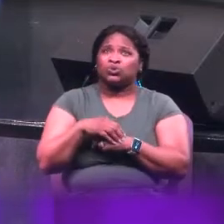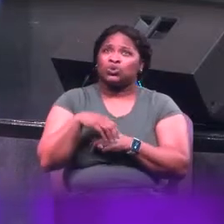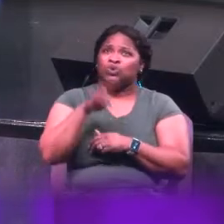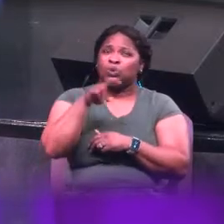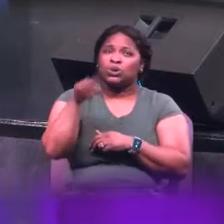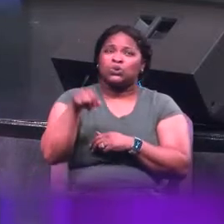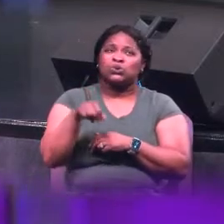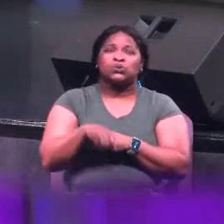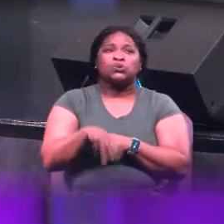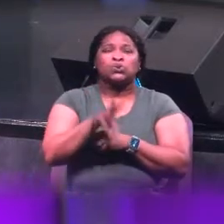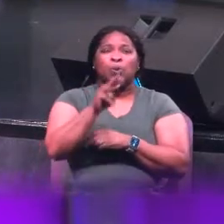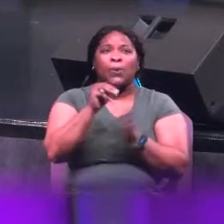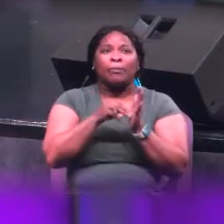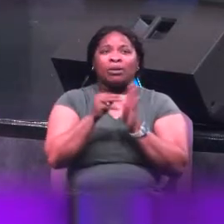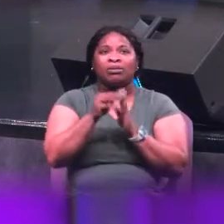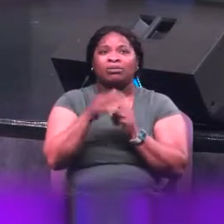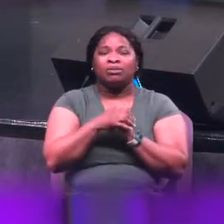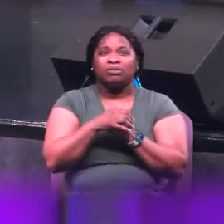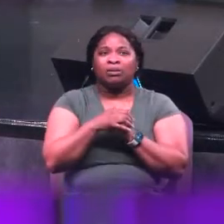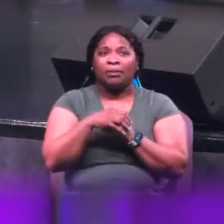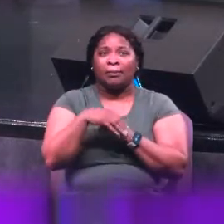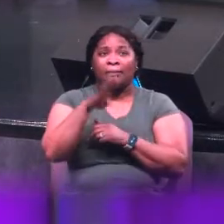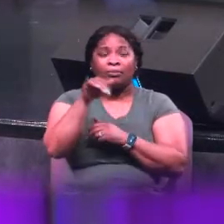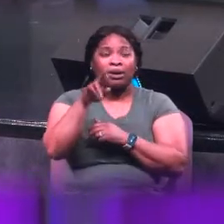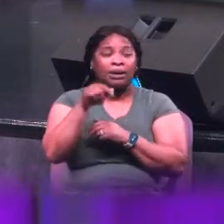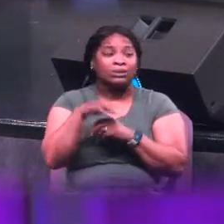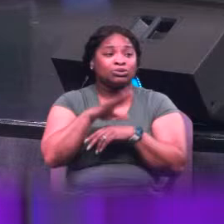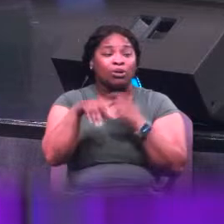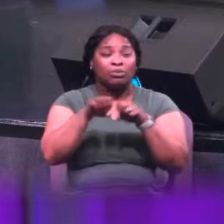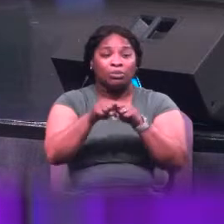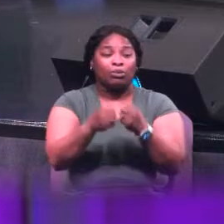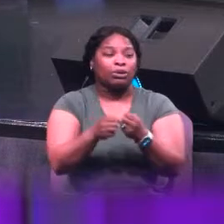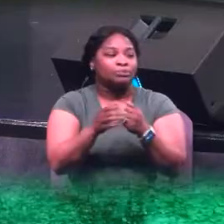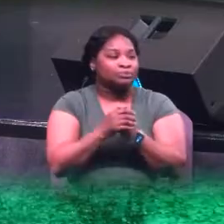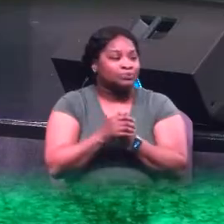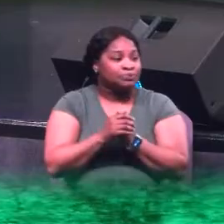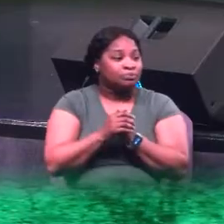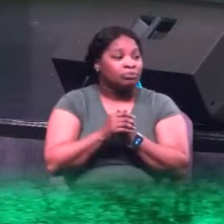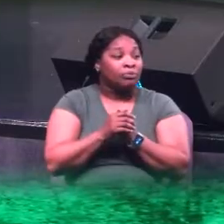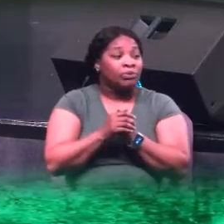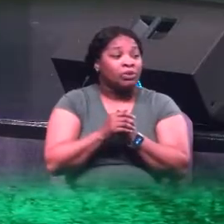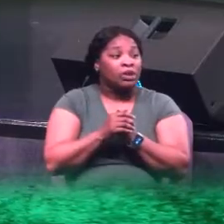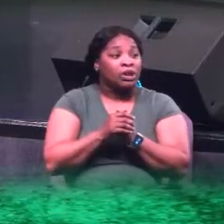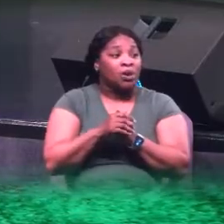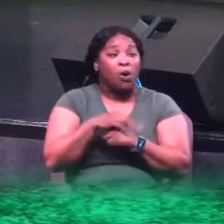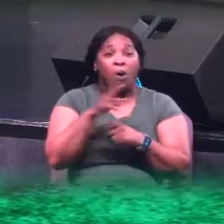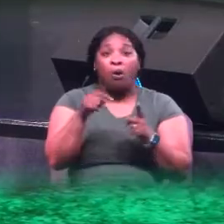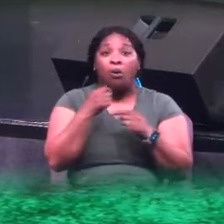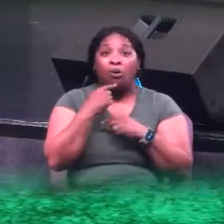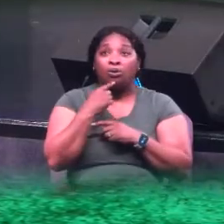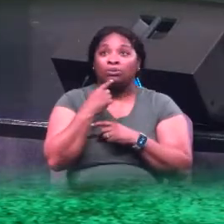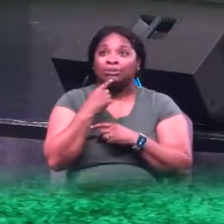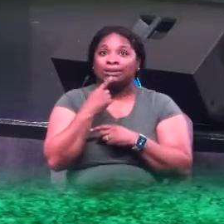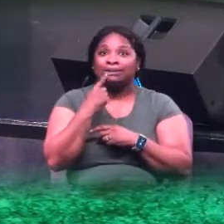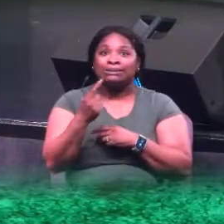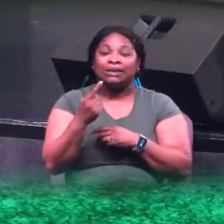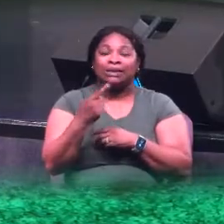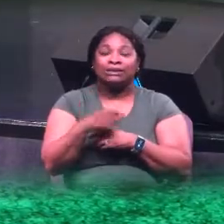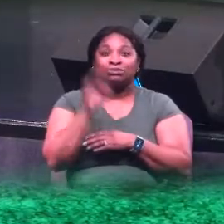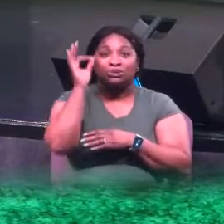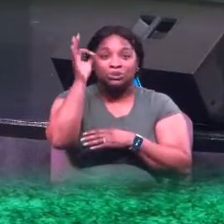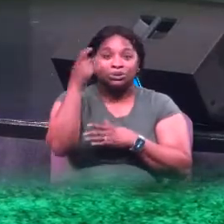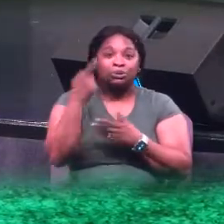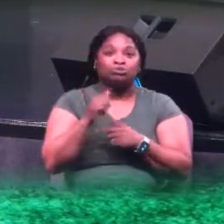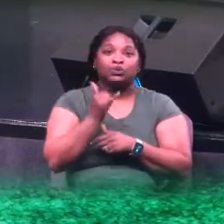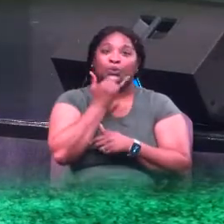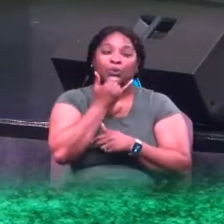that ESPN took. They all have been broken. All the predictions are wrong. You know why all the predictions